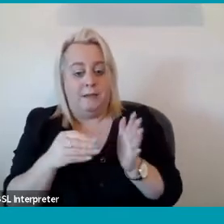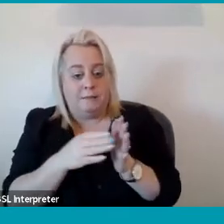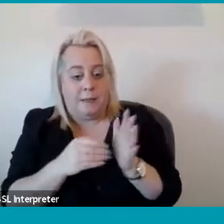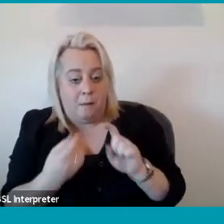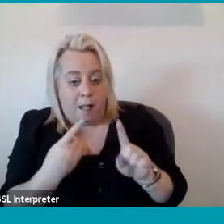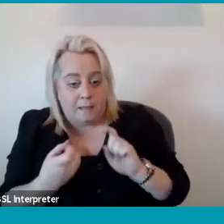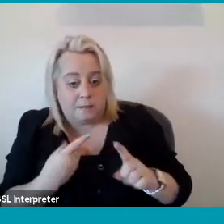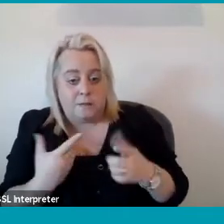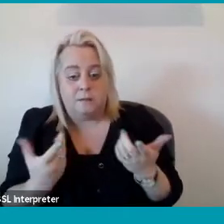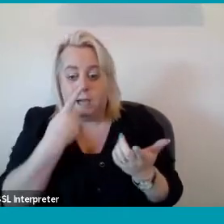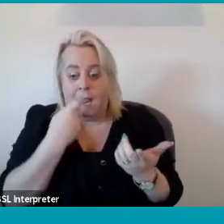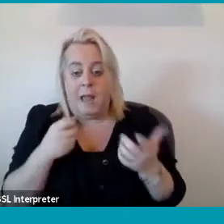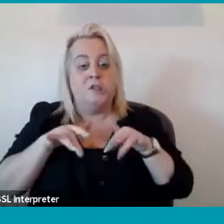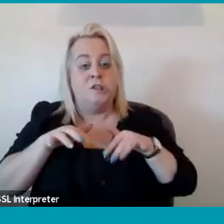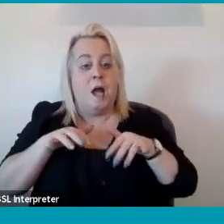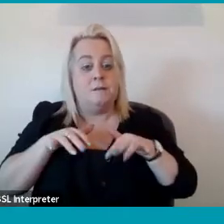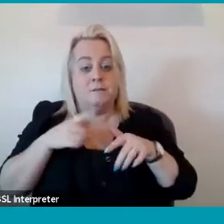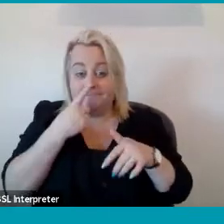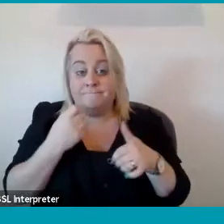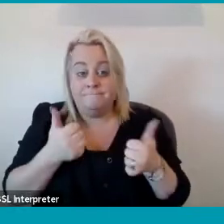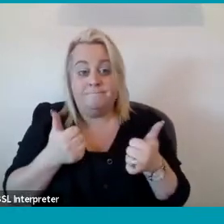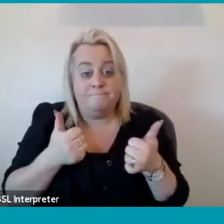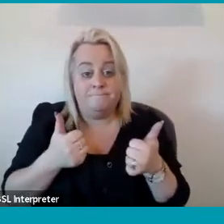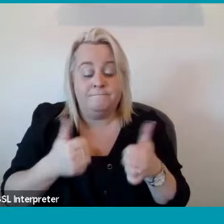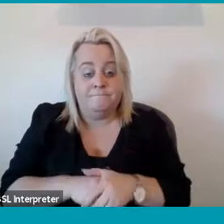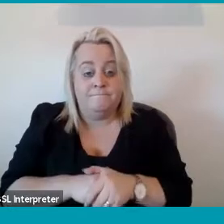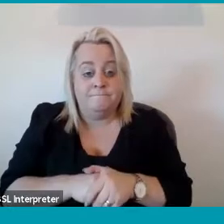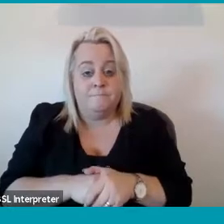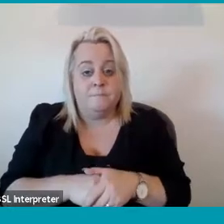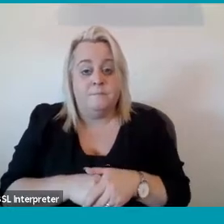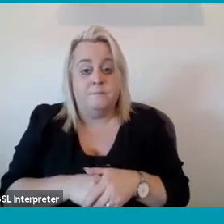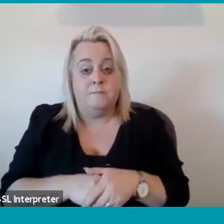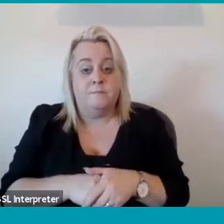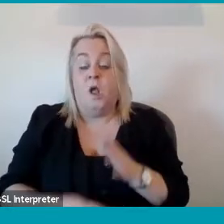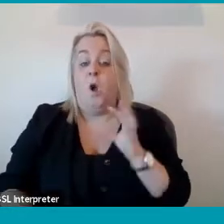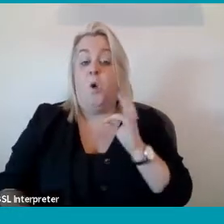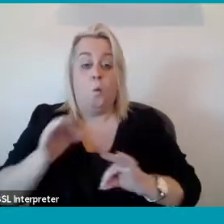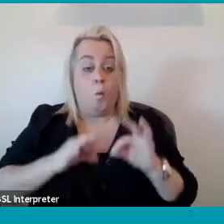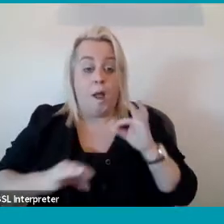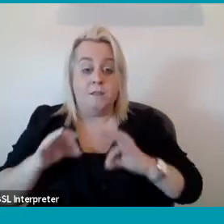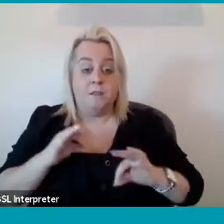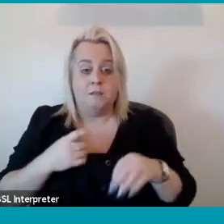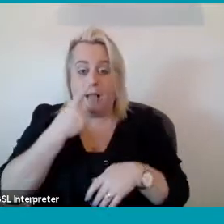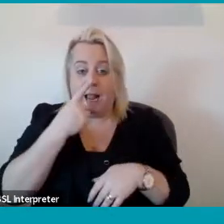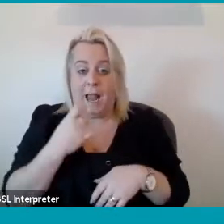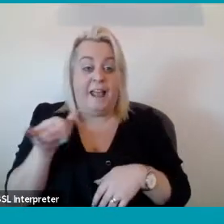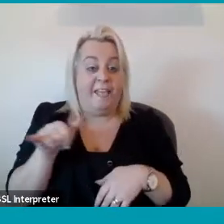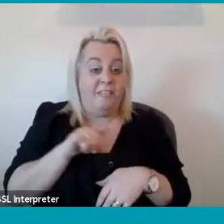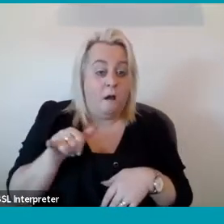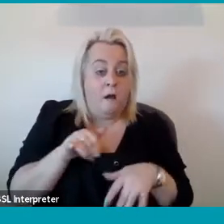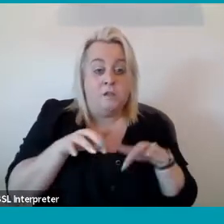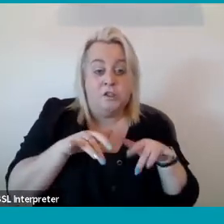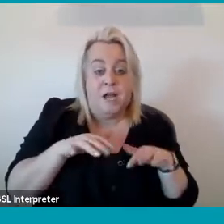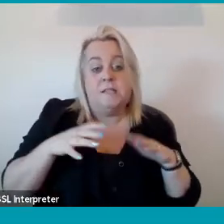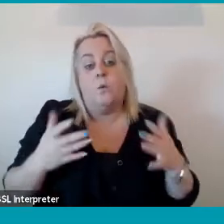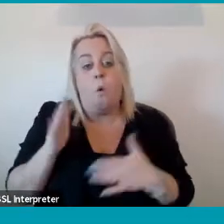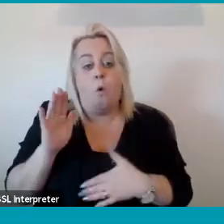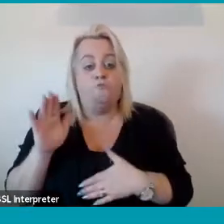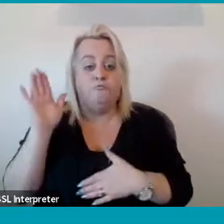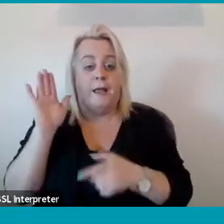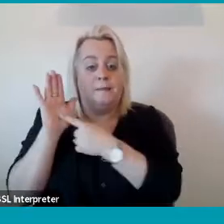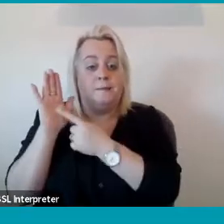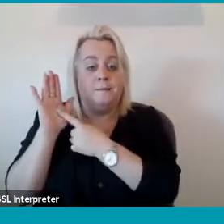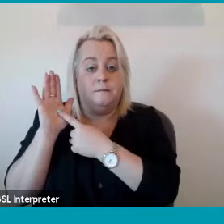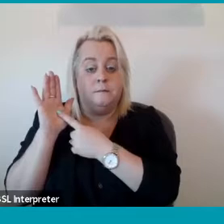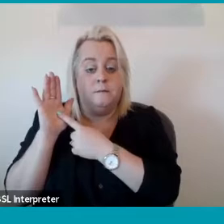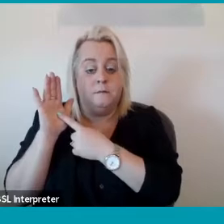down in the chat. And if you have any questions that you'd like to ask, if you want to raise your hand, at the moment